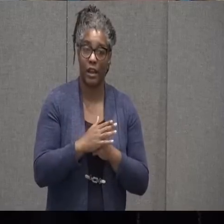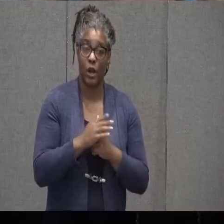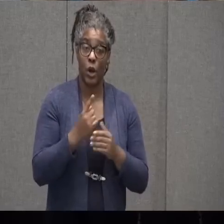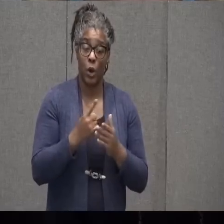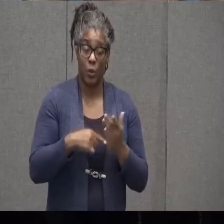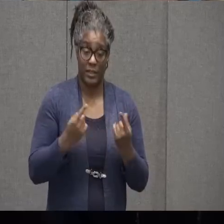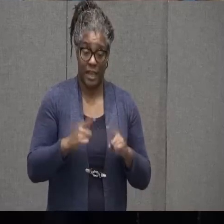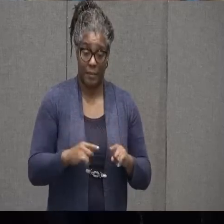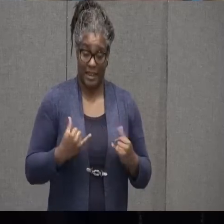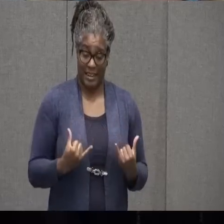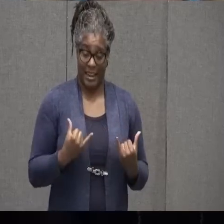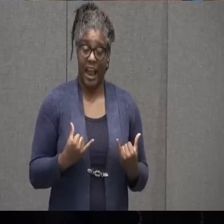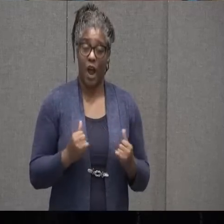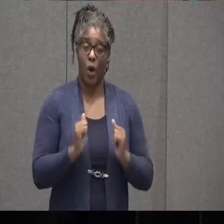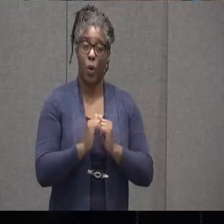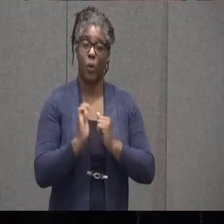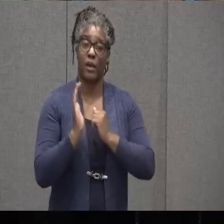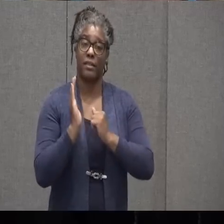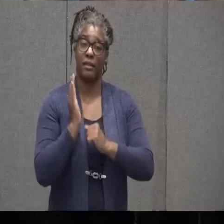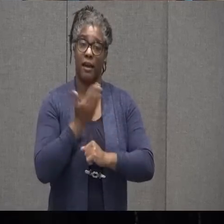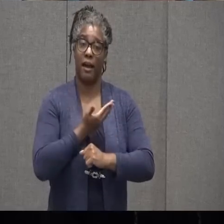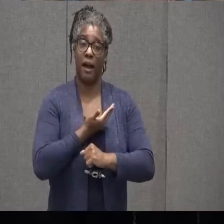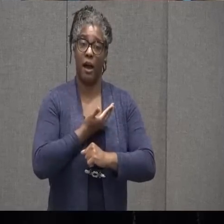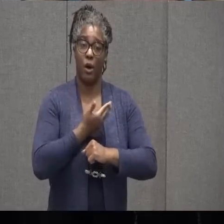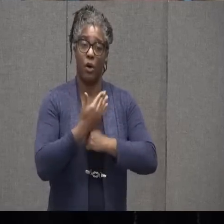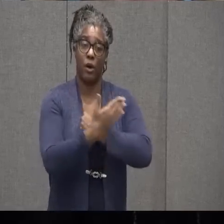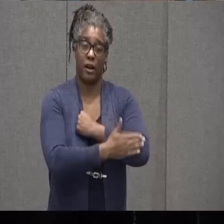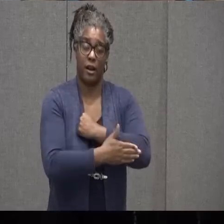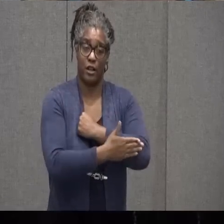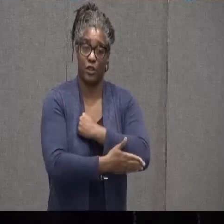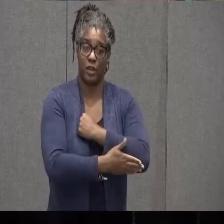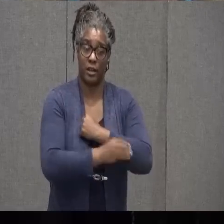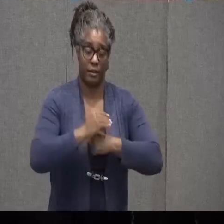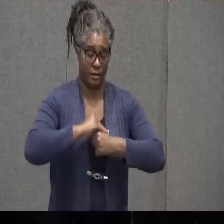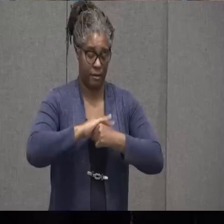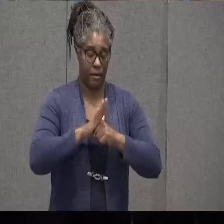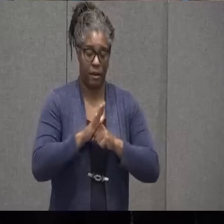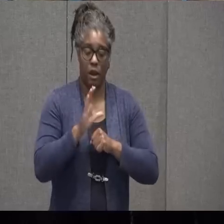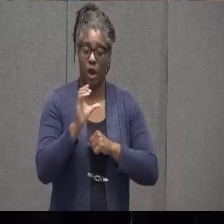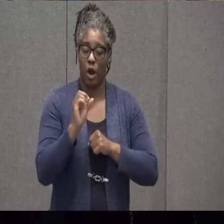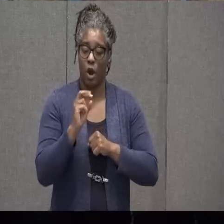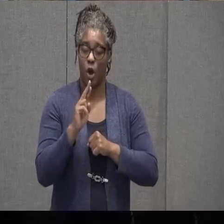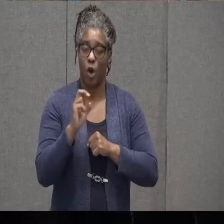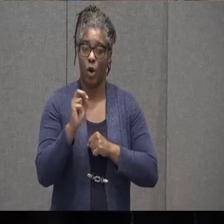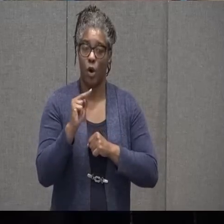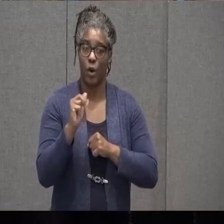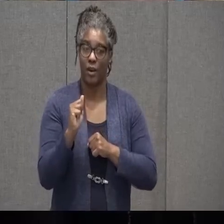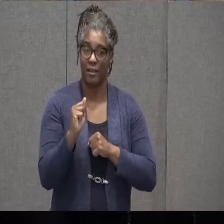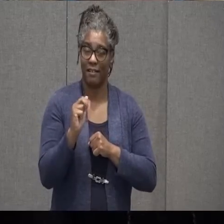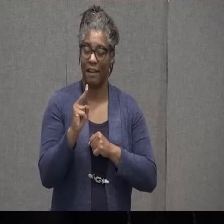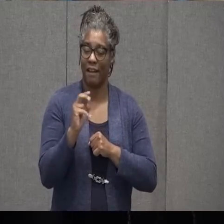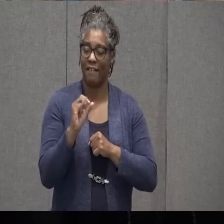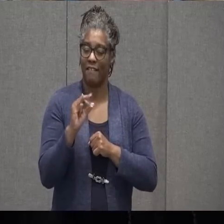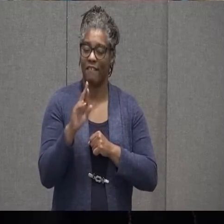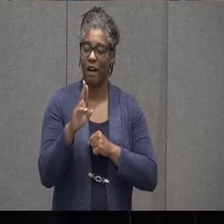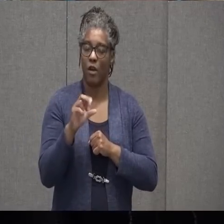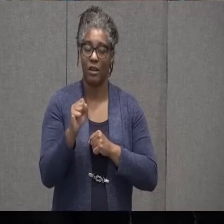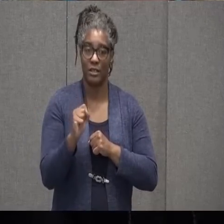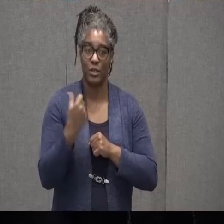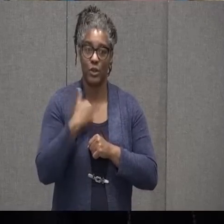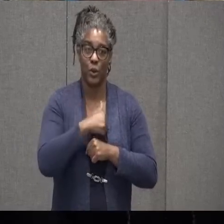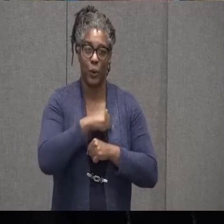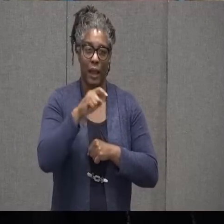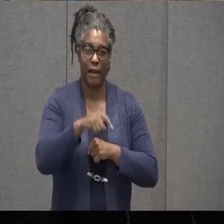in our country with the coronavirus and how we're having to stay home, we are having to think about what are the things that